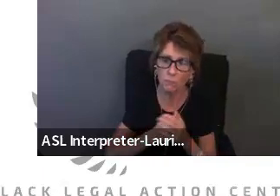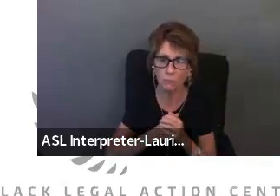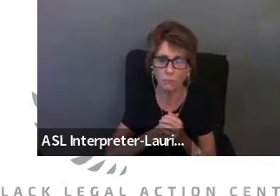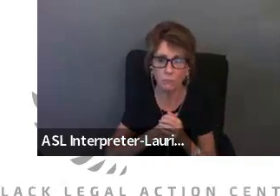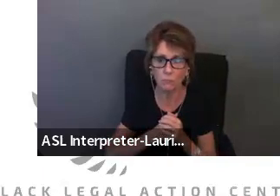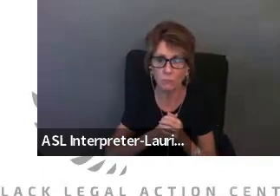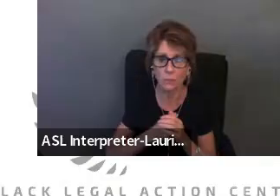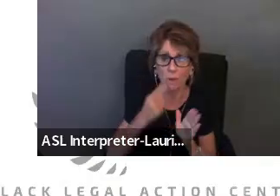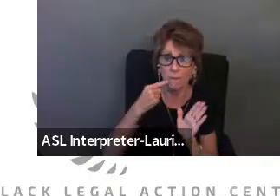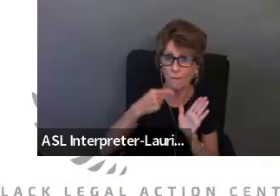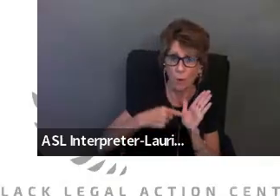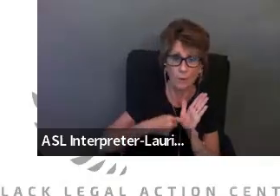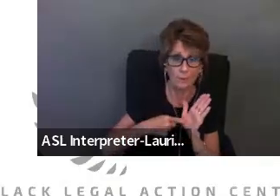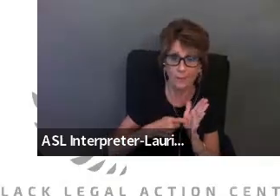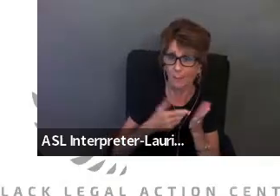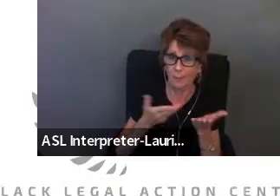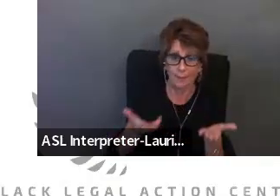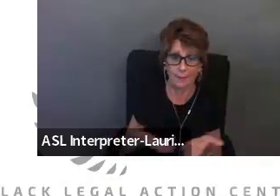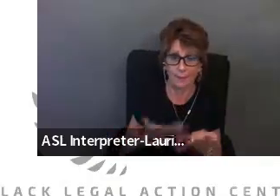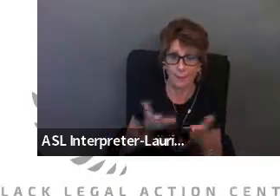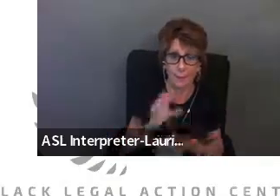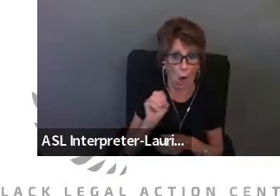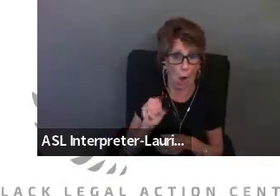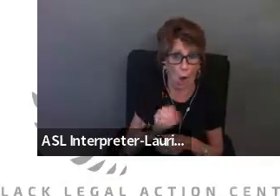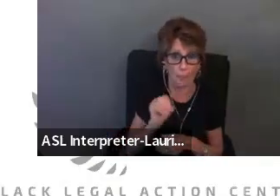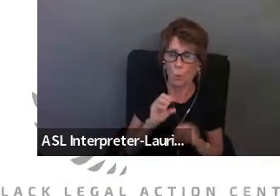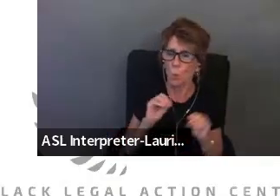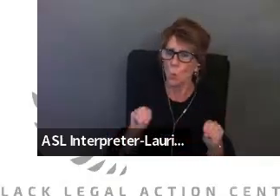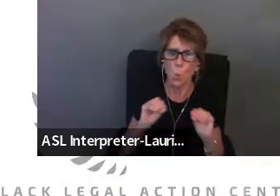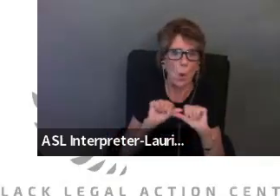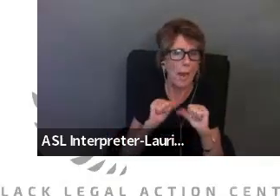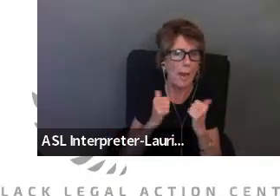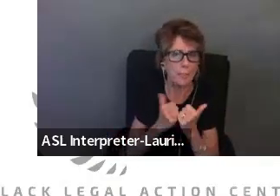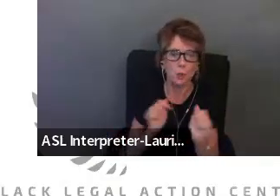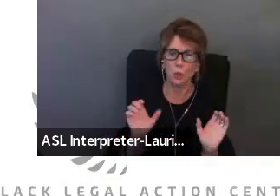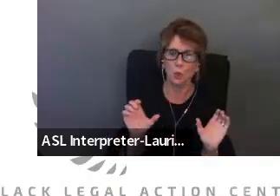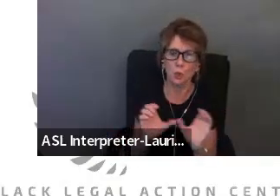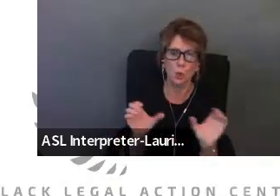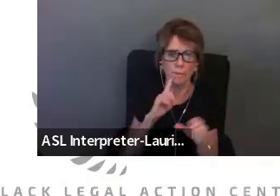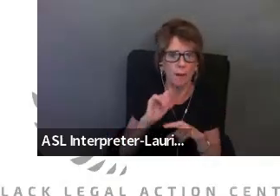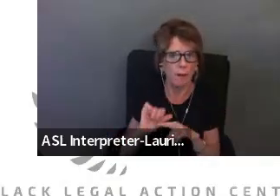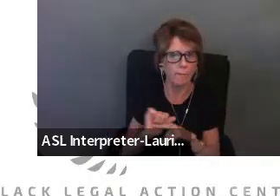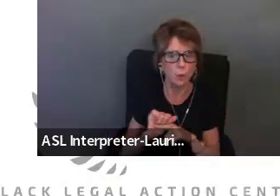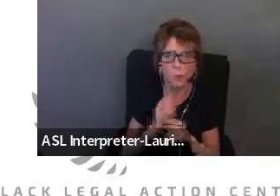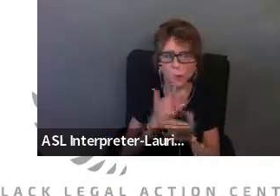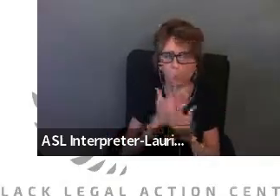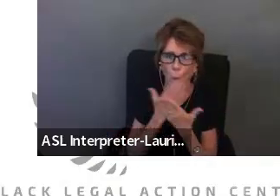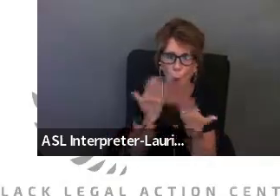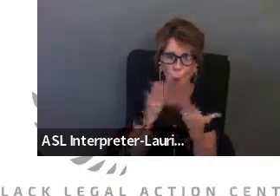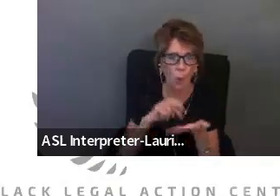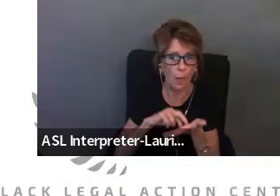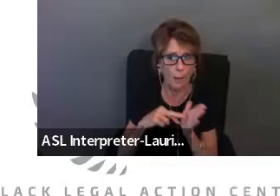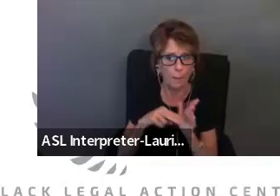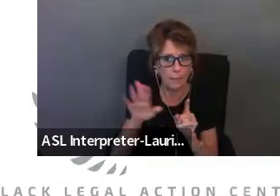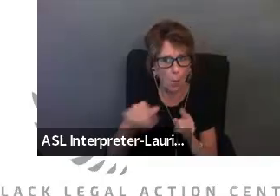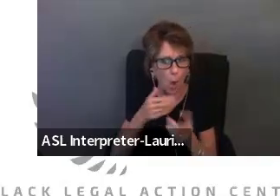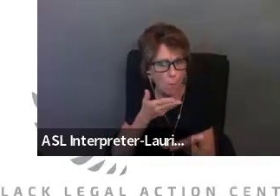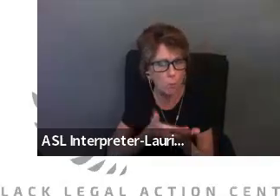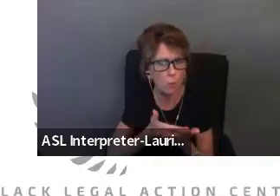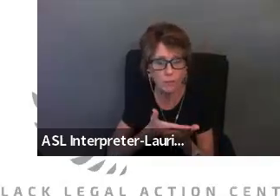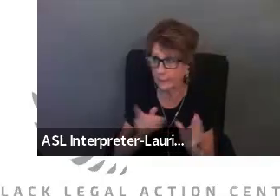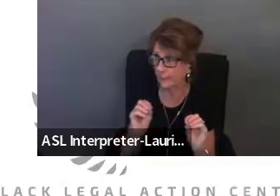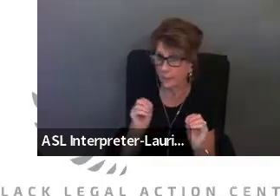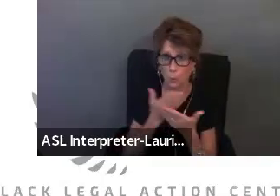have a certified training animal agency here in Ontario, so they shouldn't be asking you to get any sort of proof